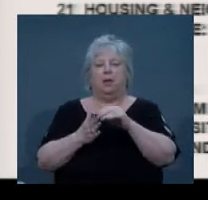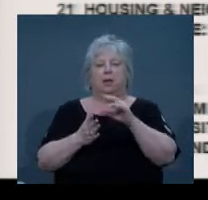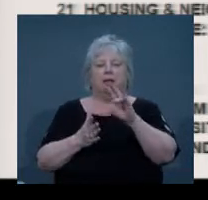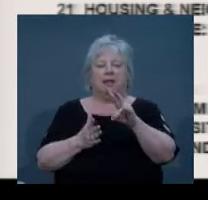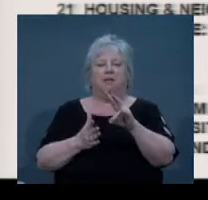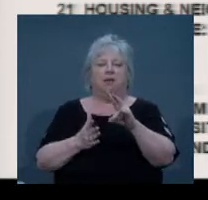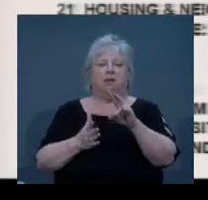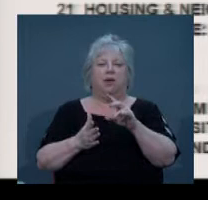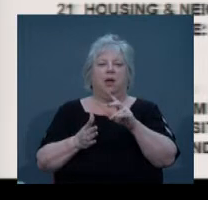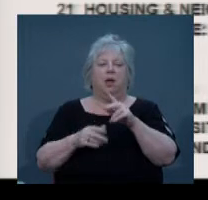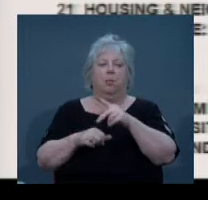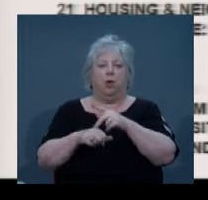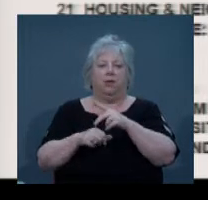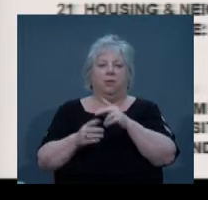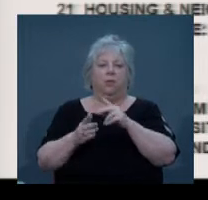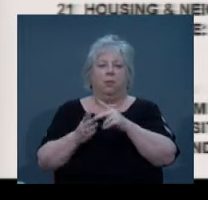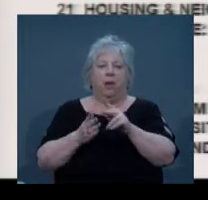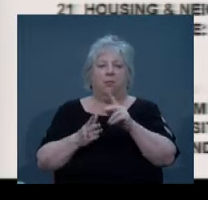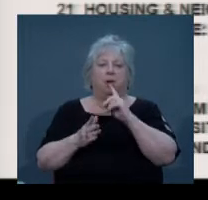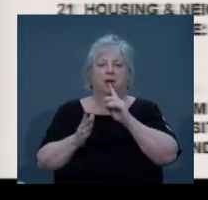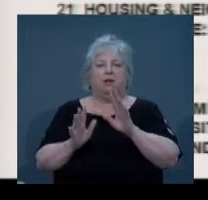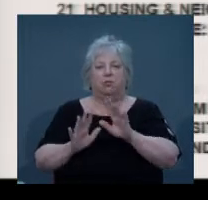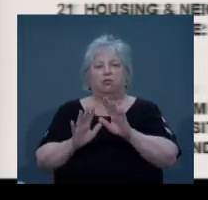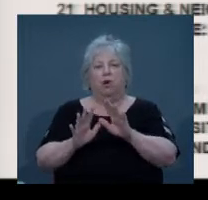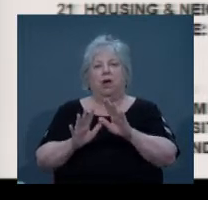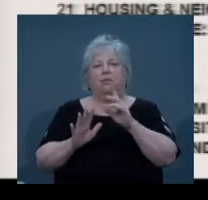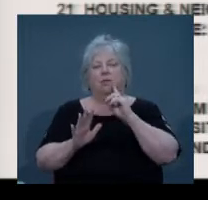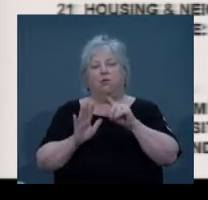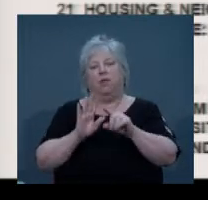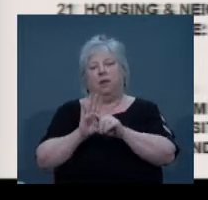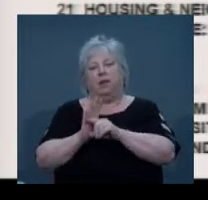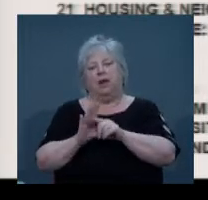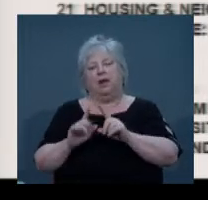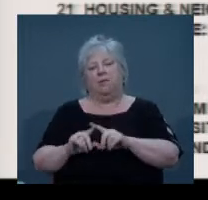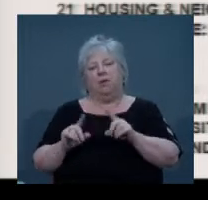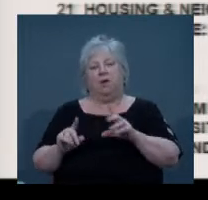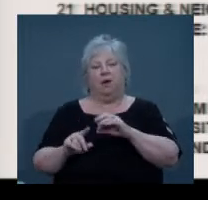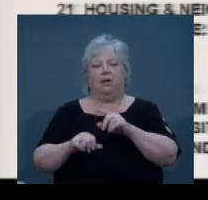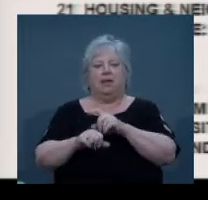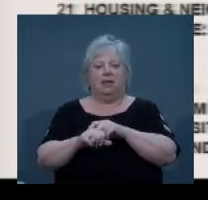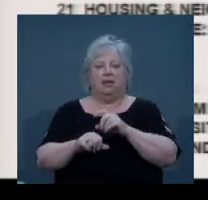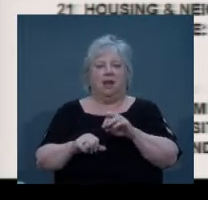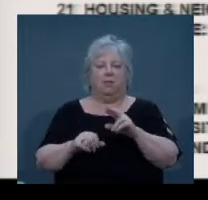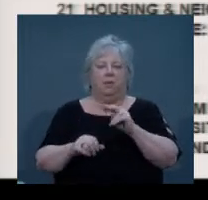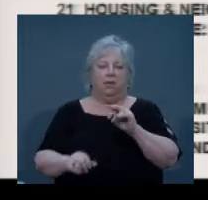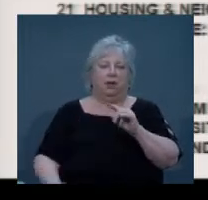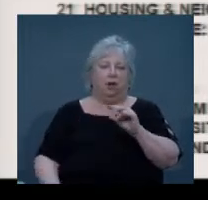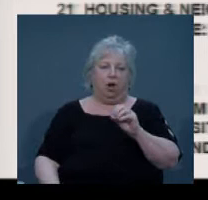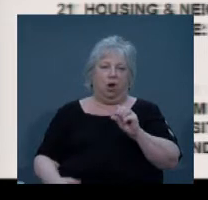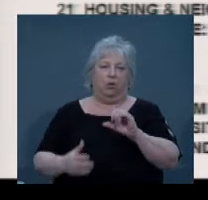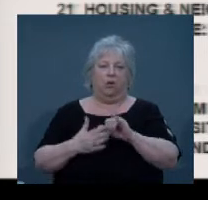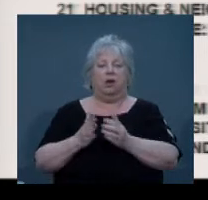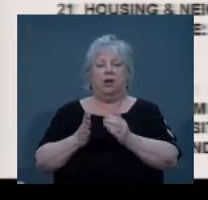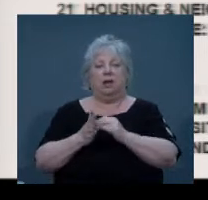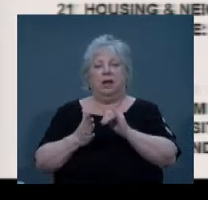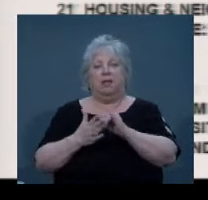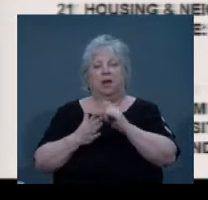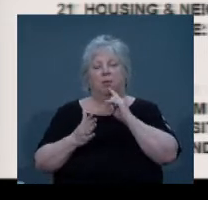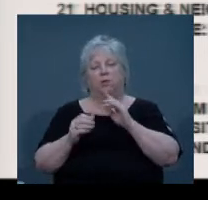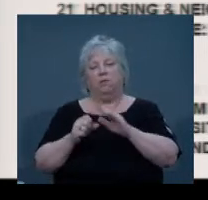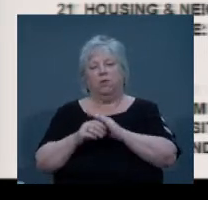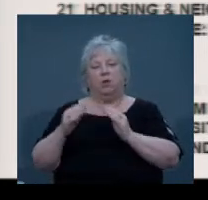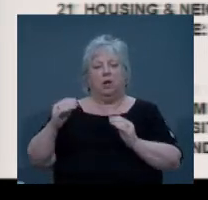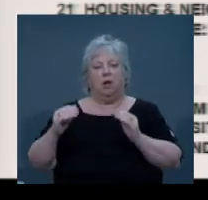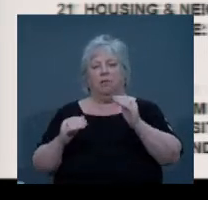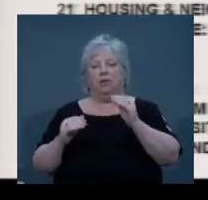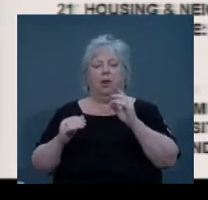principal payment is primarily the driver for this negative variance, that and the timing of the notes. And again, that was fully offset by